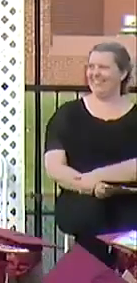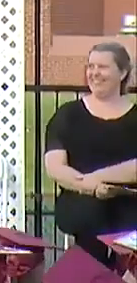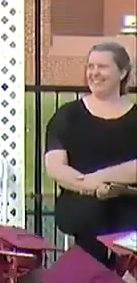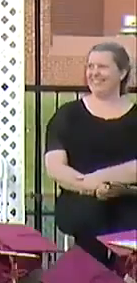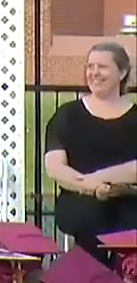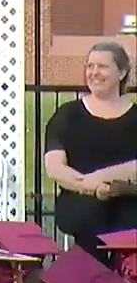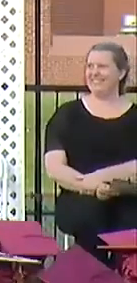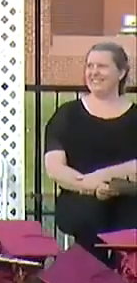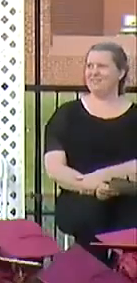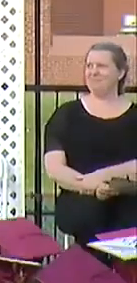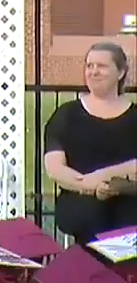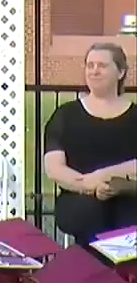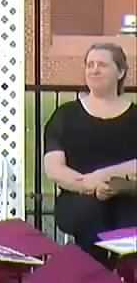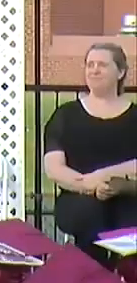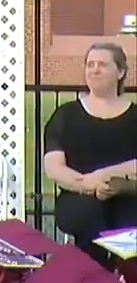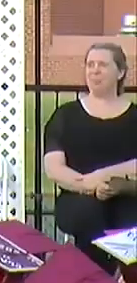Anna Wicks.